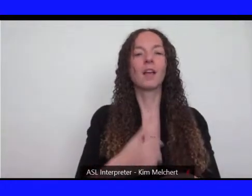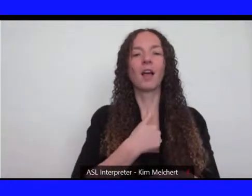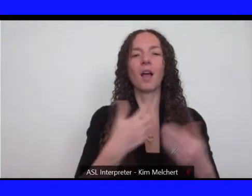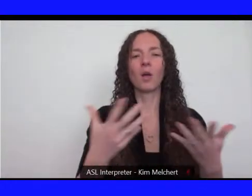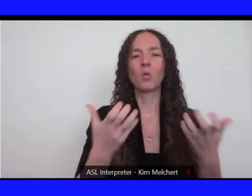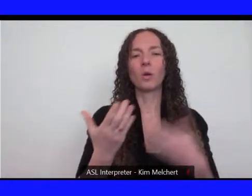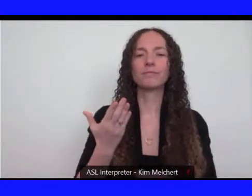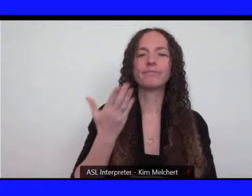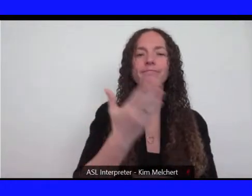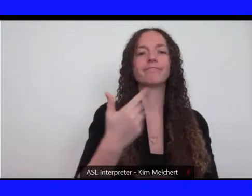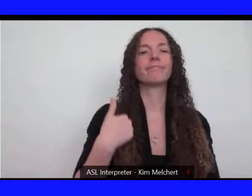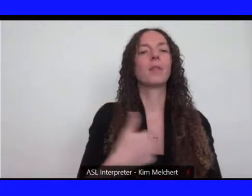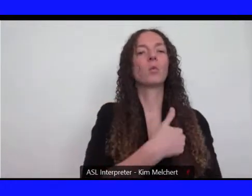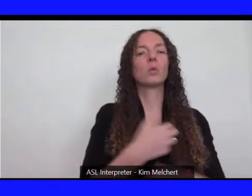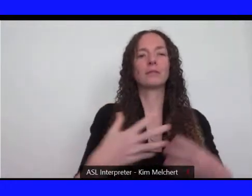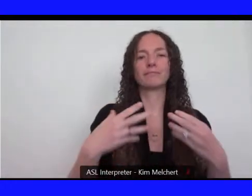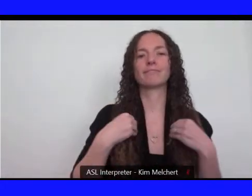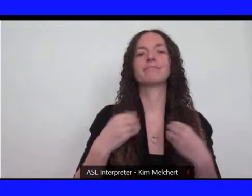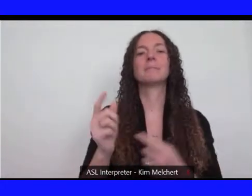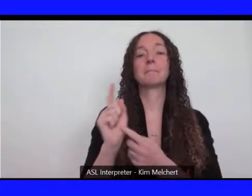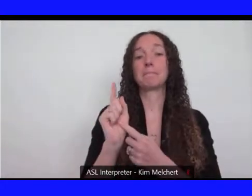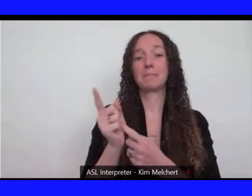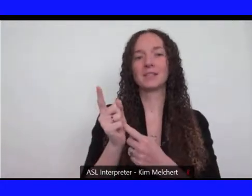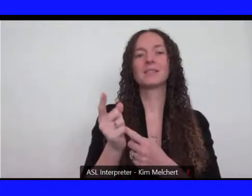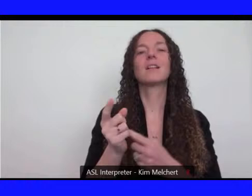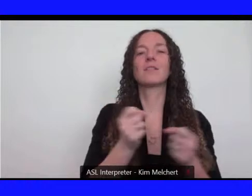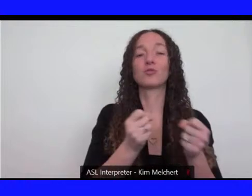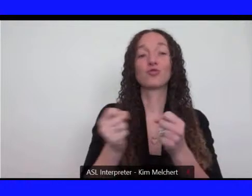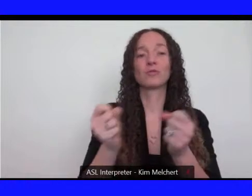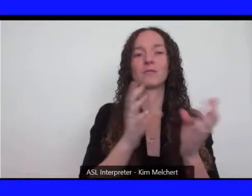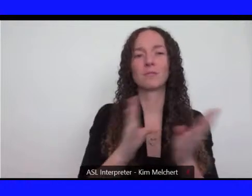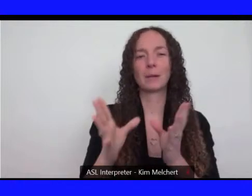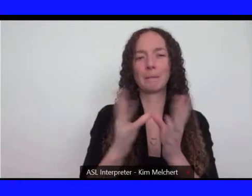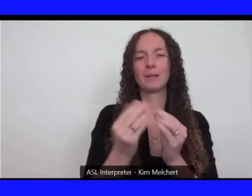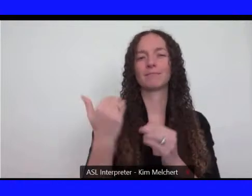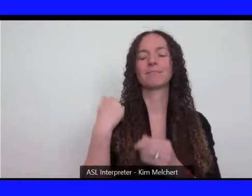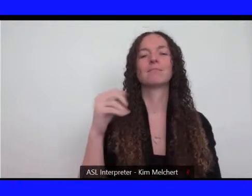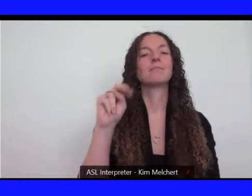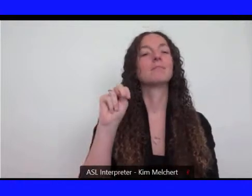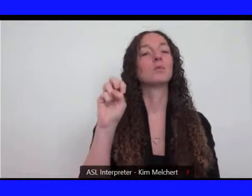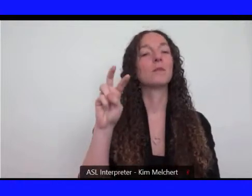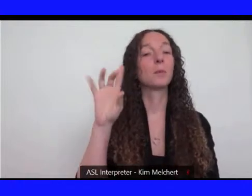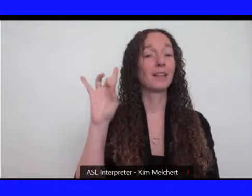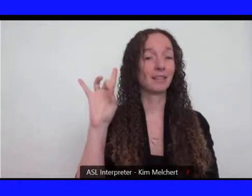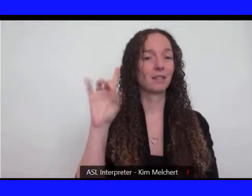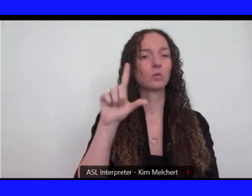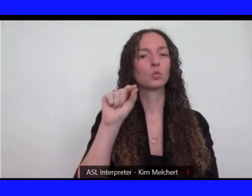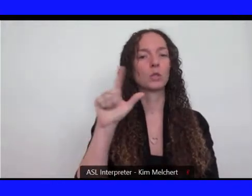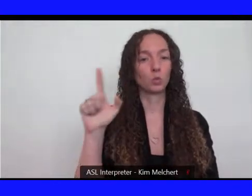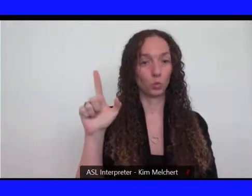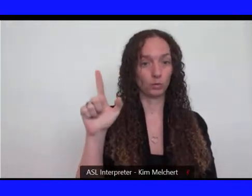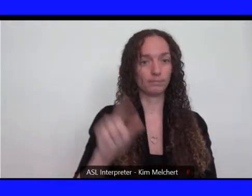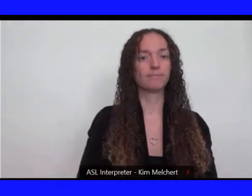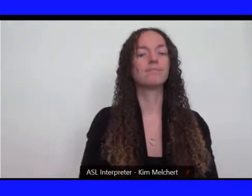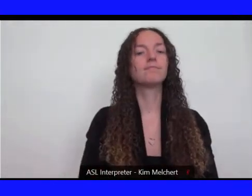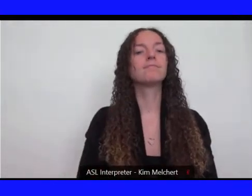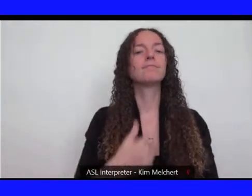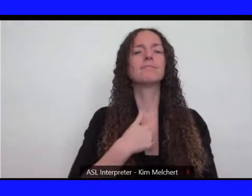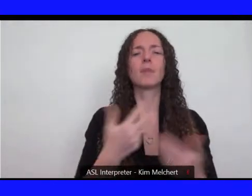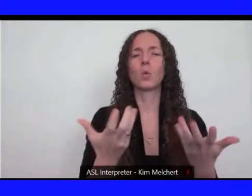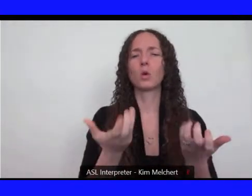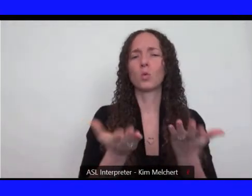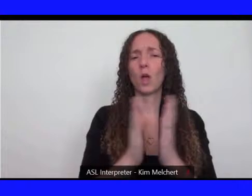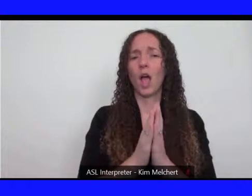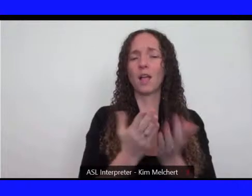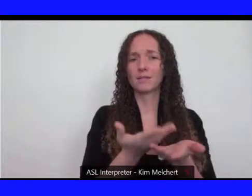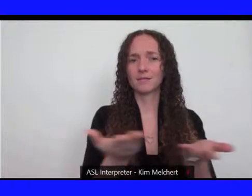Sally? Yes. I don't believe Frida is yet in. Okay, thank you. The motion